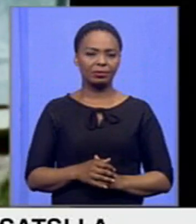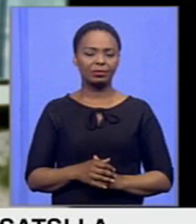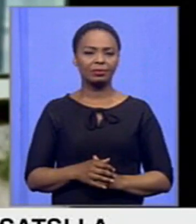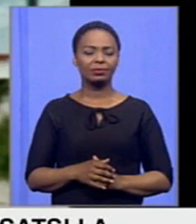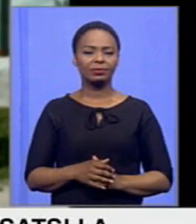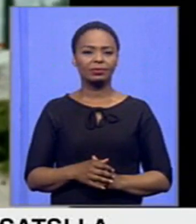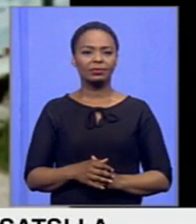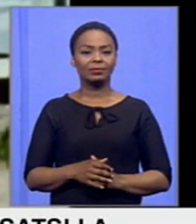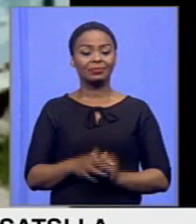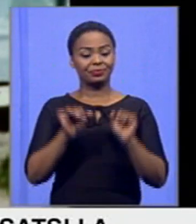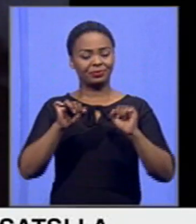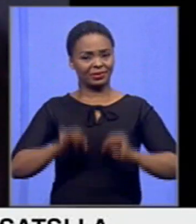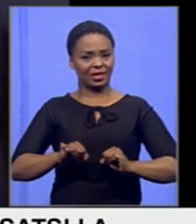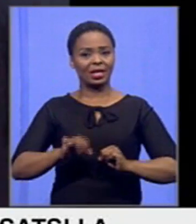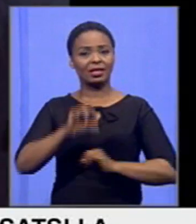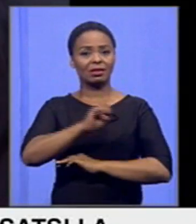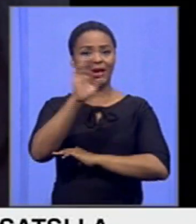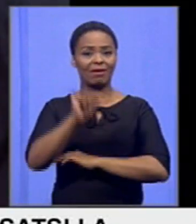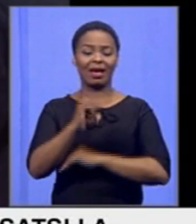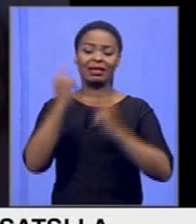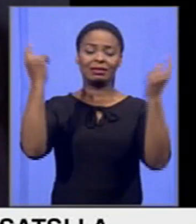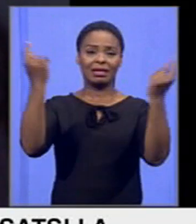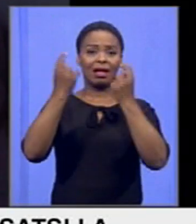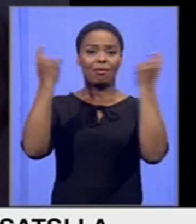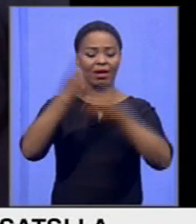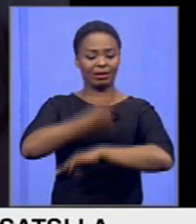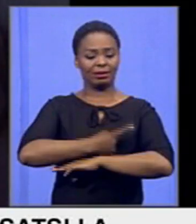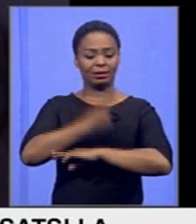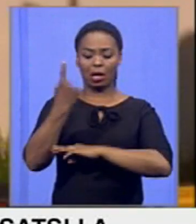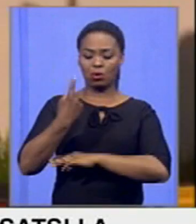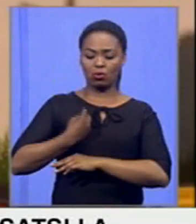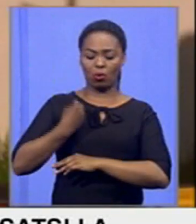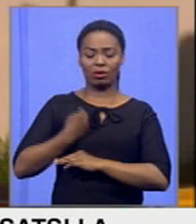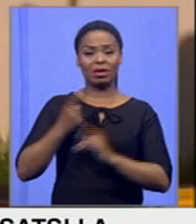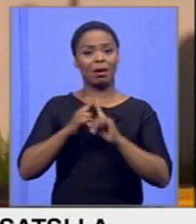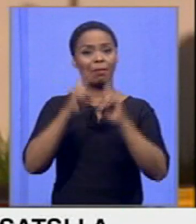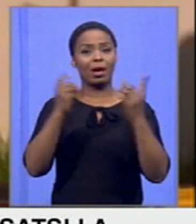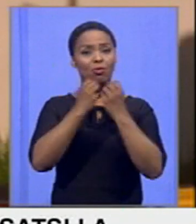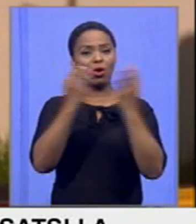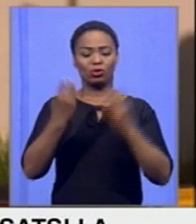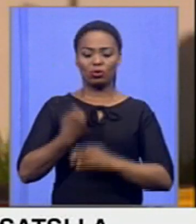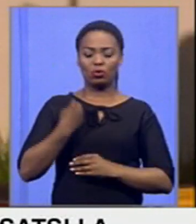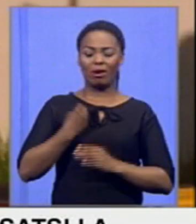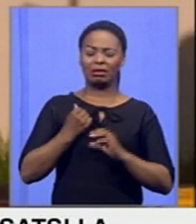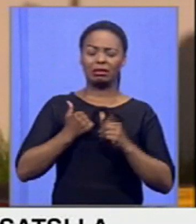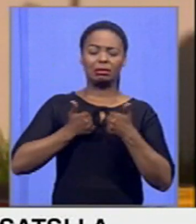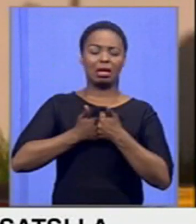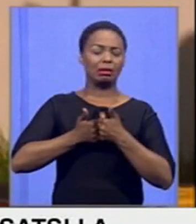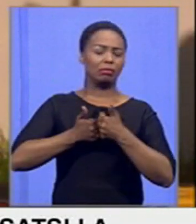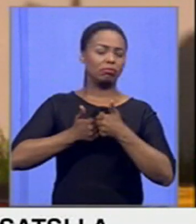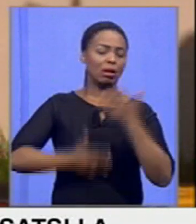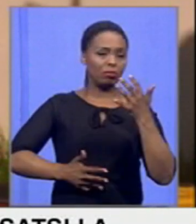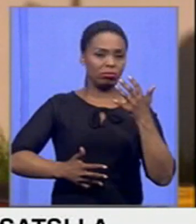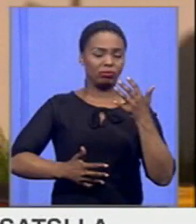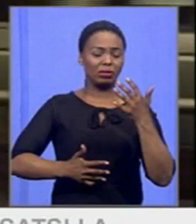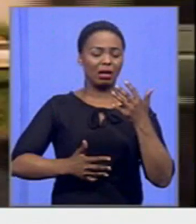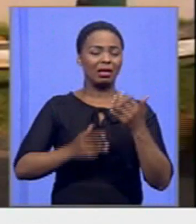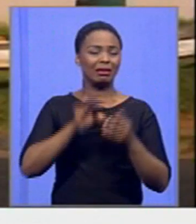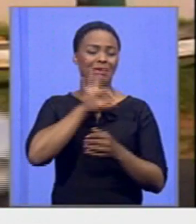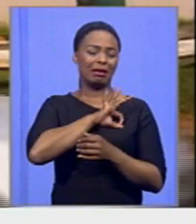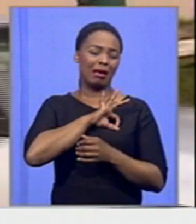Le ha Afrika Borwa e keteka letsatsi la naha la batjha ka jeno, fela batjha ba bangata ba ntse ba tobane le diphephetso tse hlomolang tsa leqeme